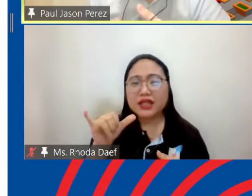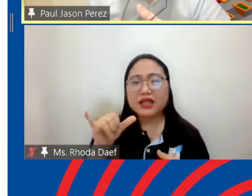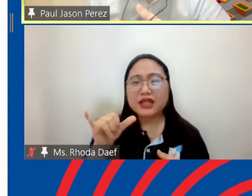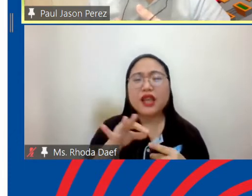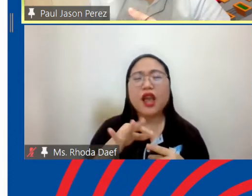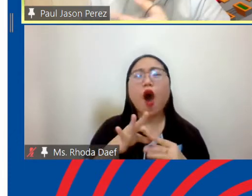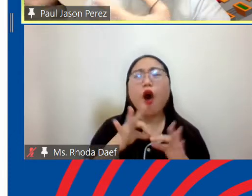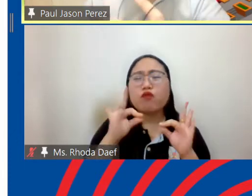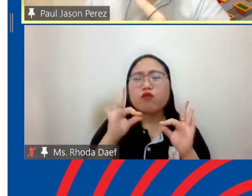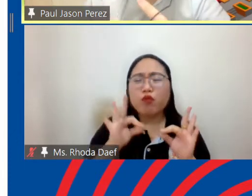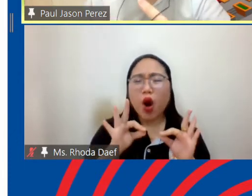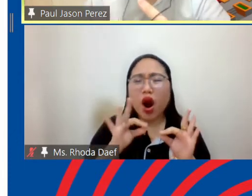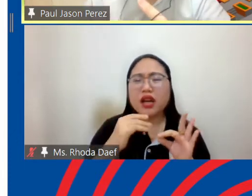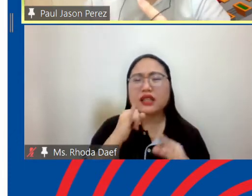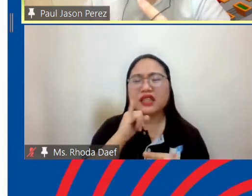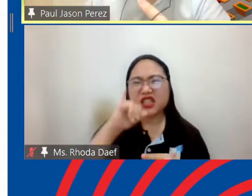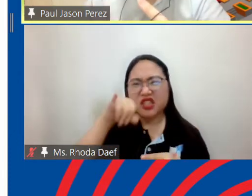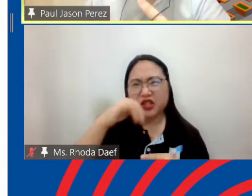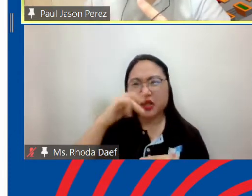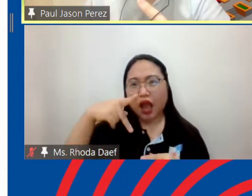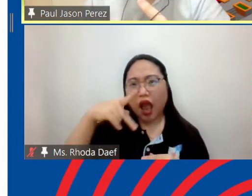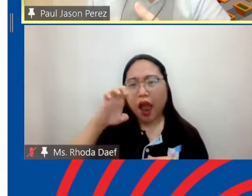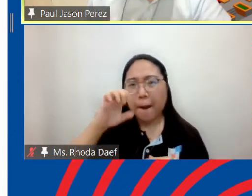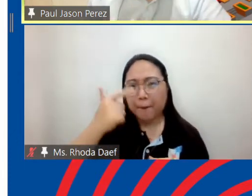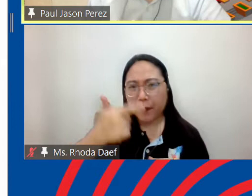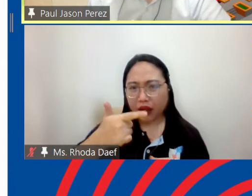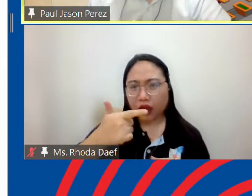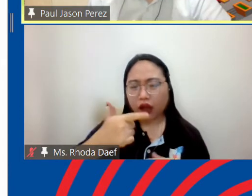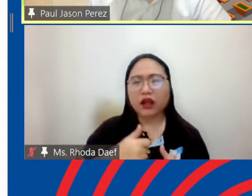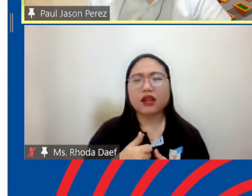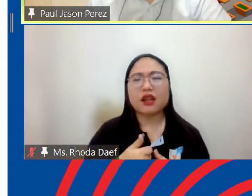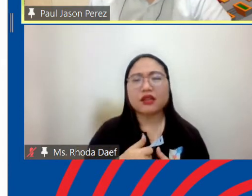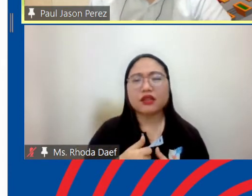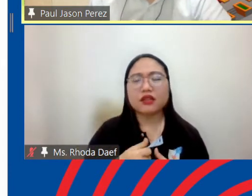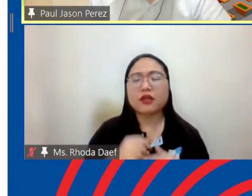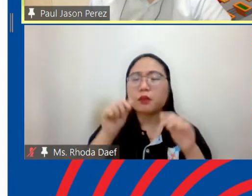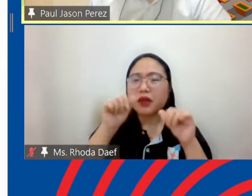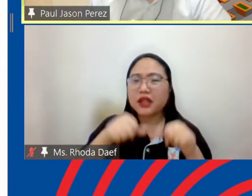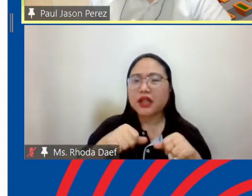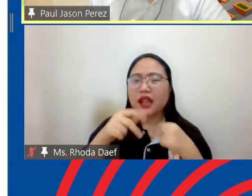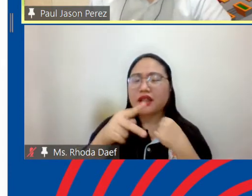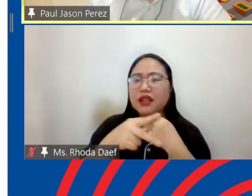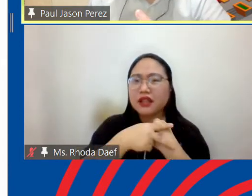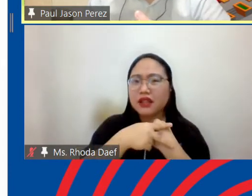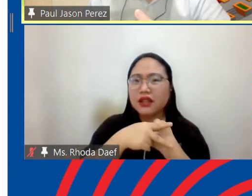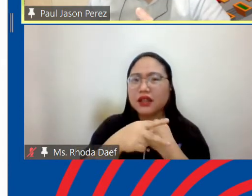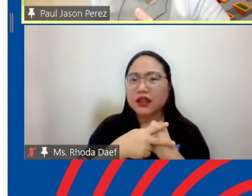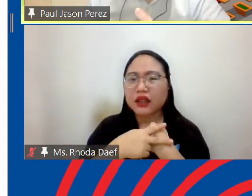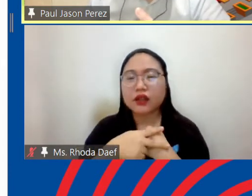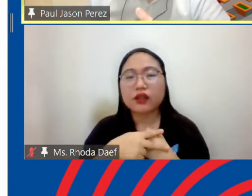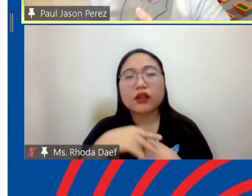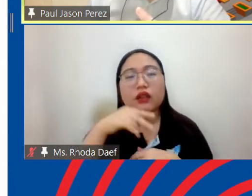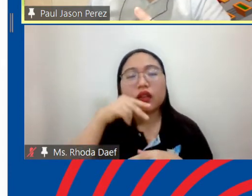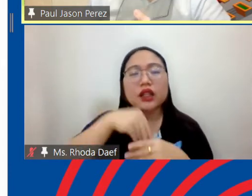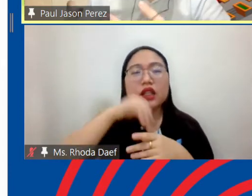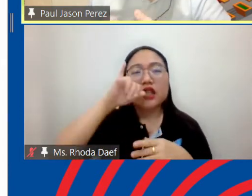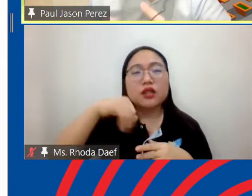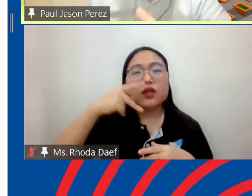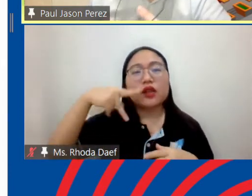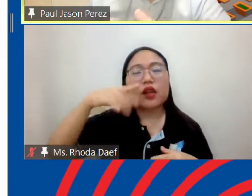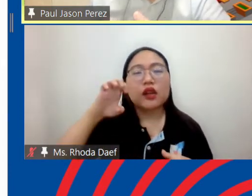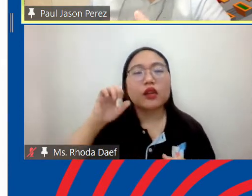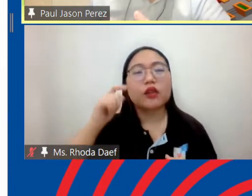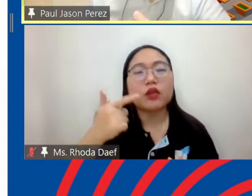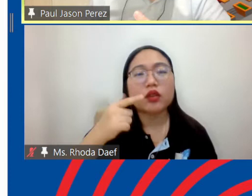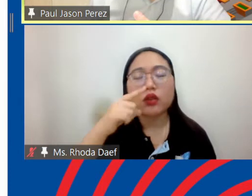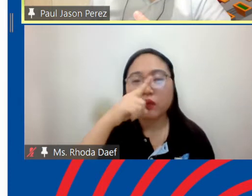images would be a JPEG image, diba? We can store our research data in JPEG because